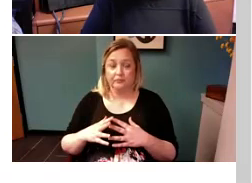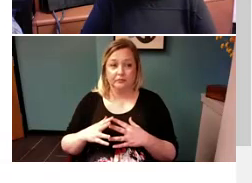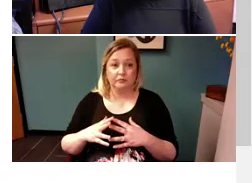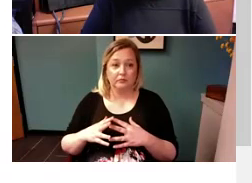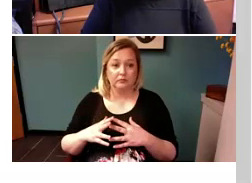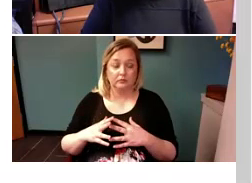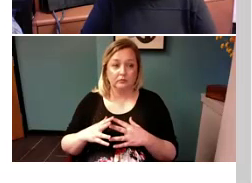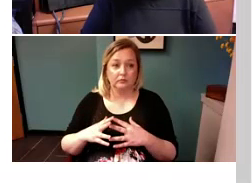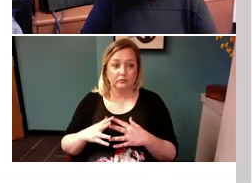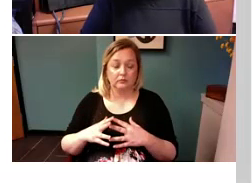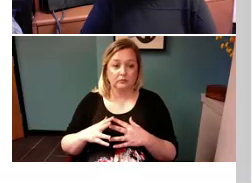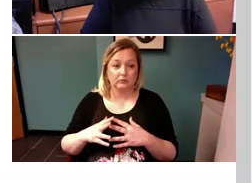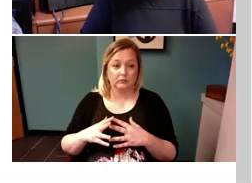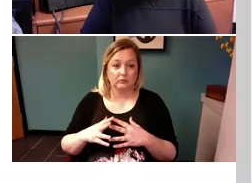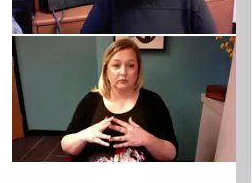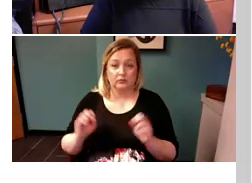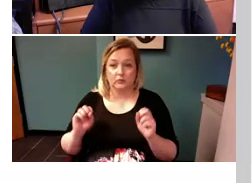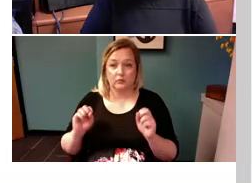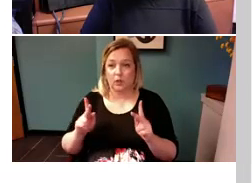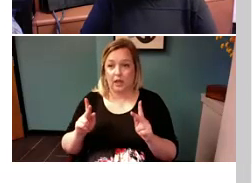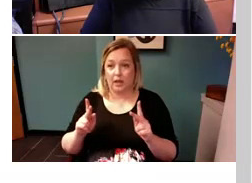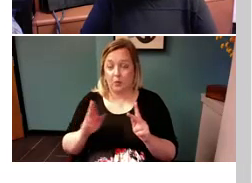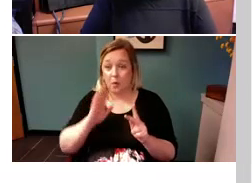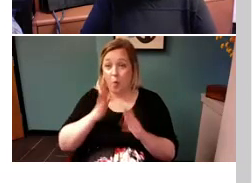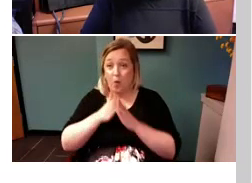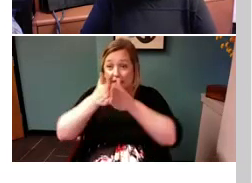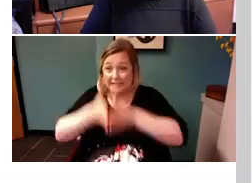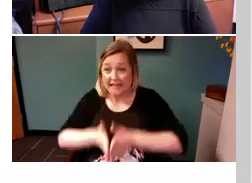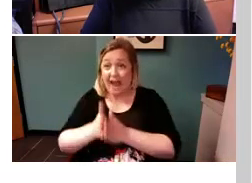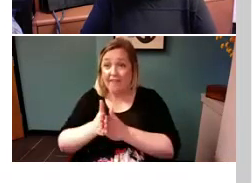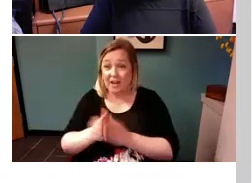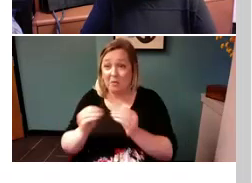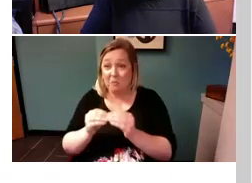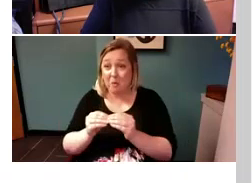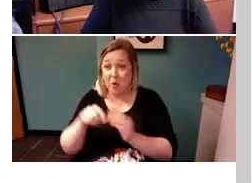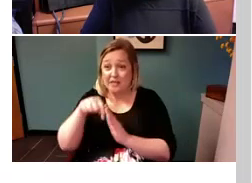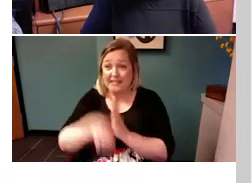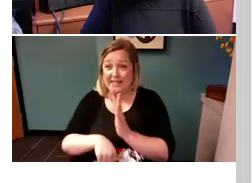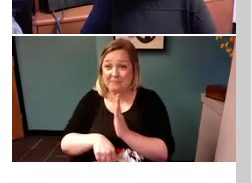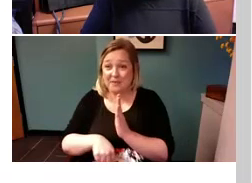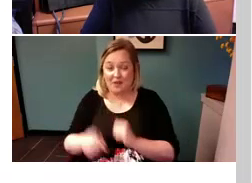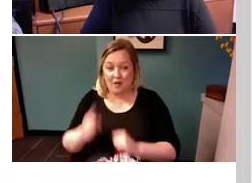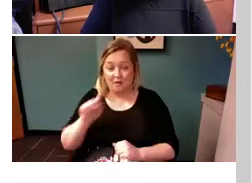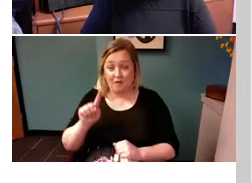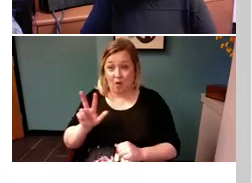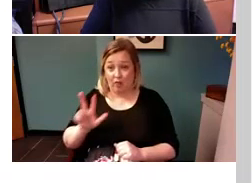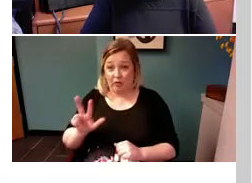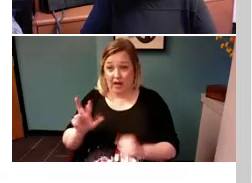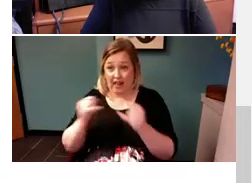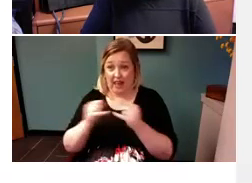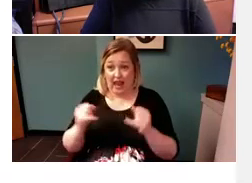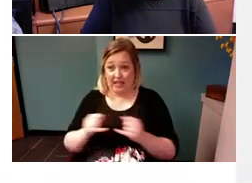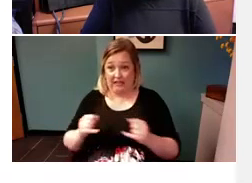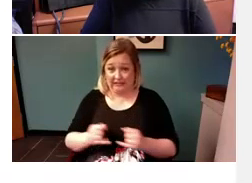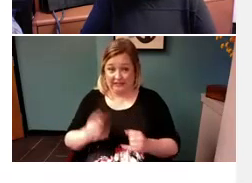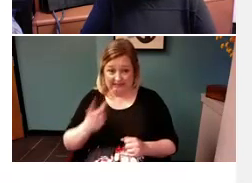okay, so let's just dive in a bit more deep, detail. So for these 3 lines of code, we called